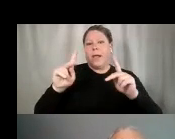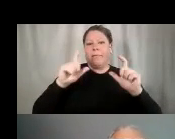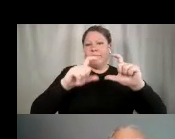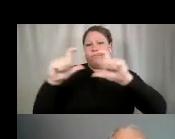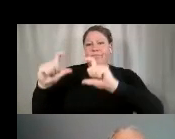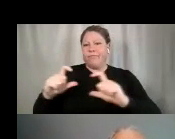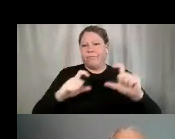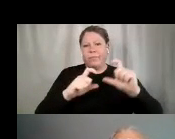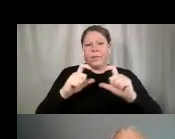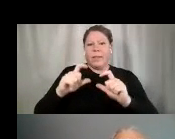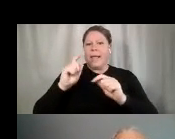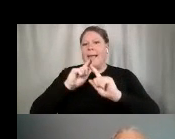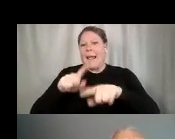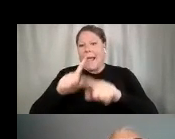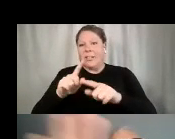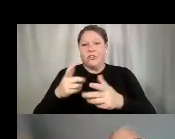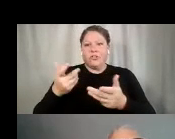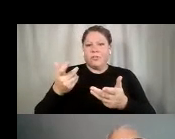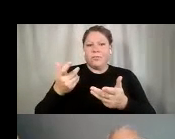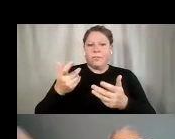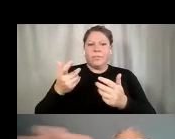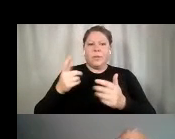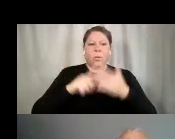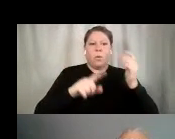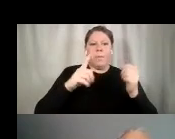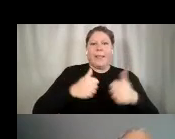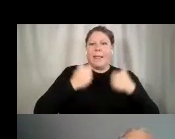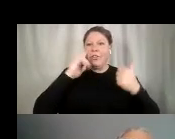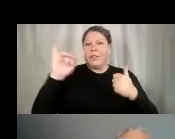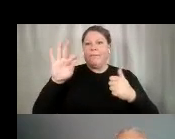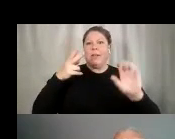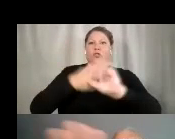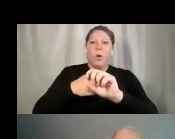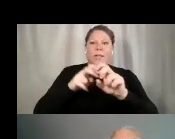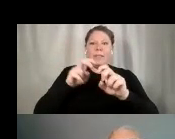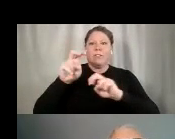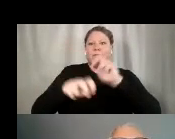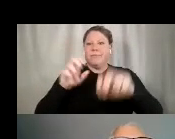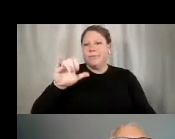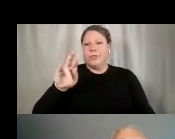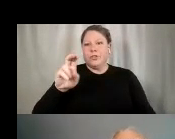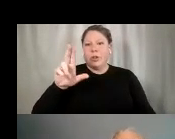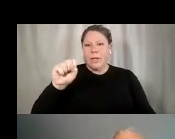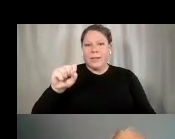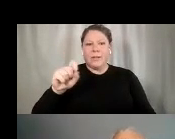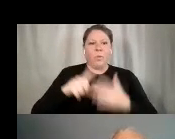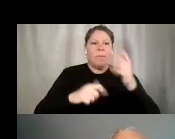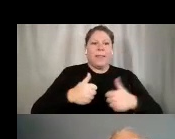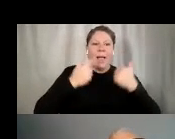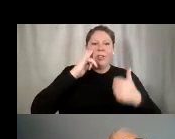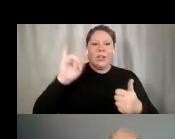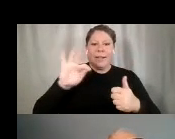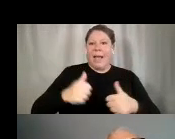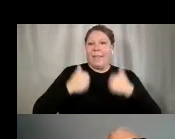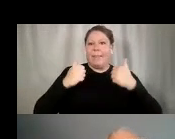on little post-its. What would my be like if I had joined the circus? What would my life be like if I had lived in Antarctica? And so you can go